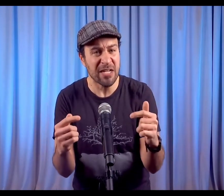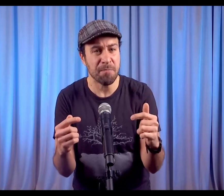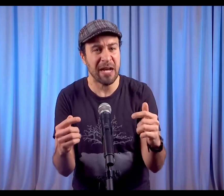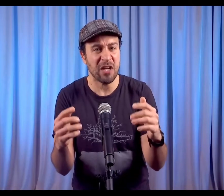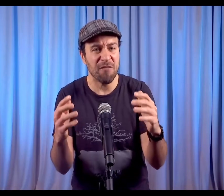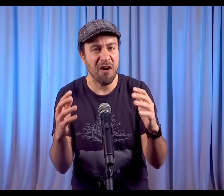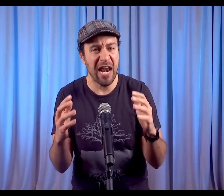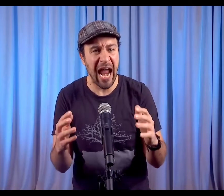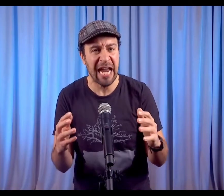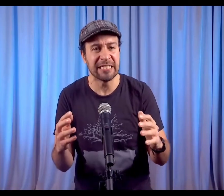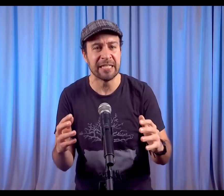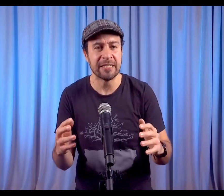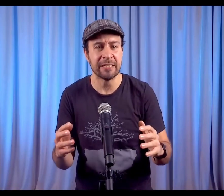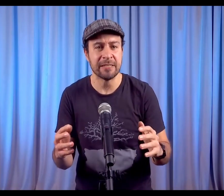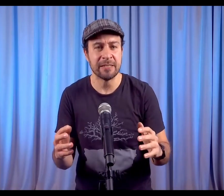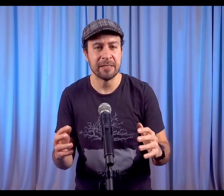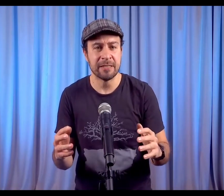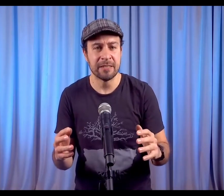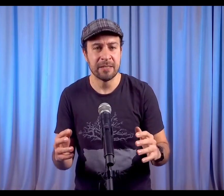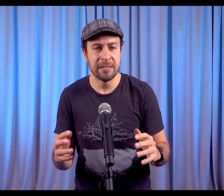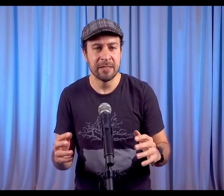the flashbacks of our land.